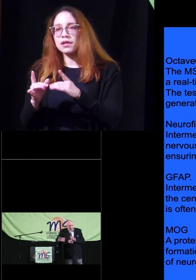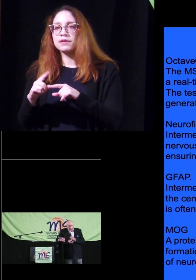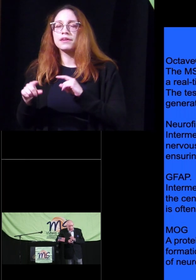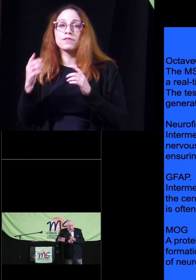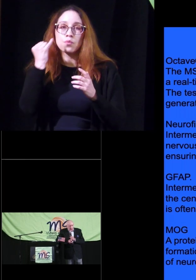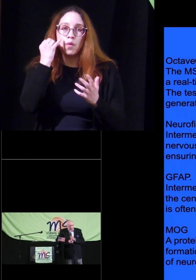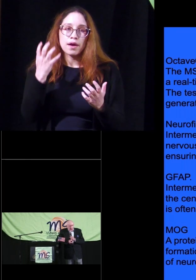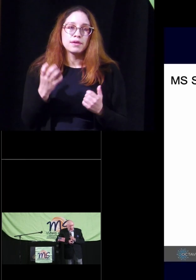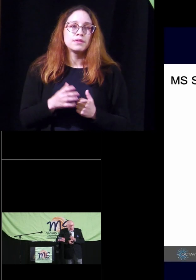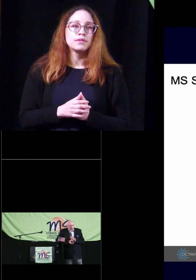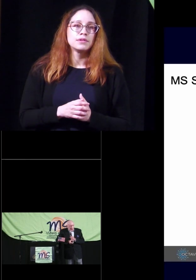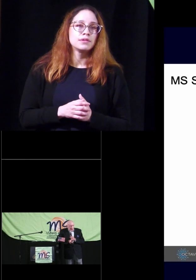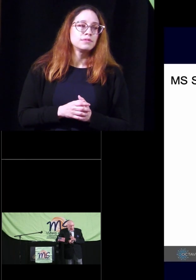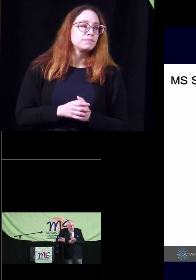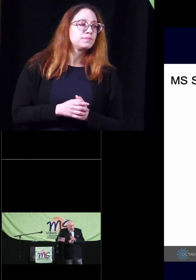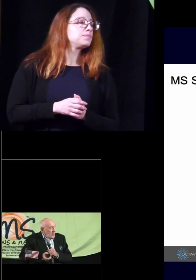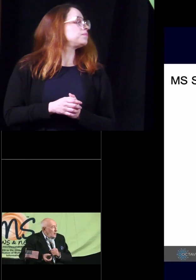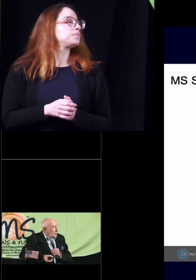like.